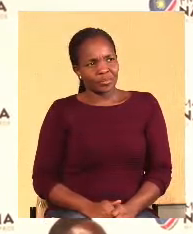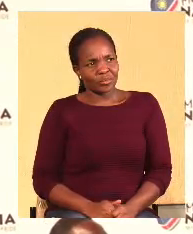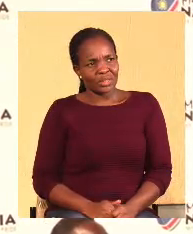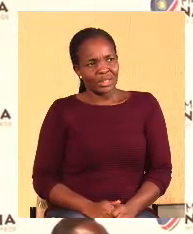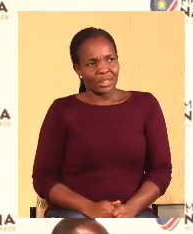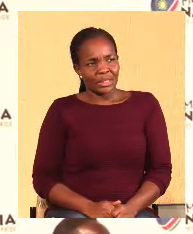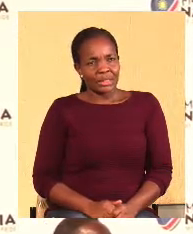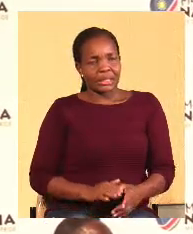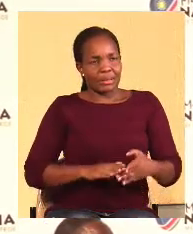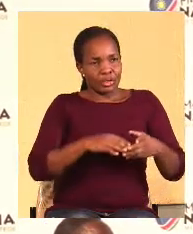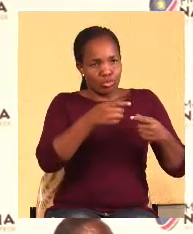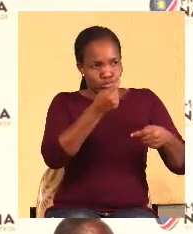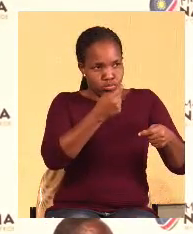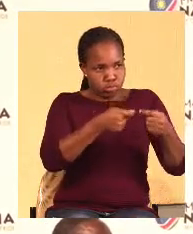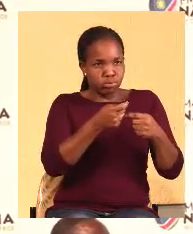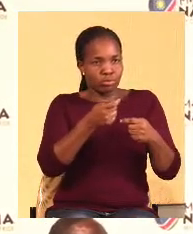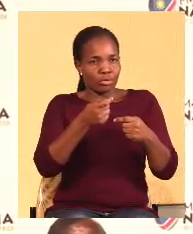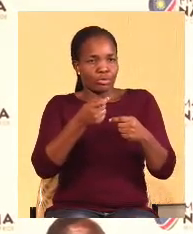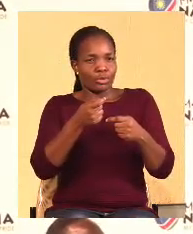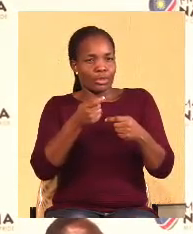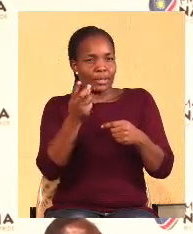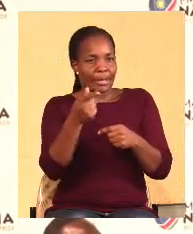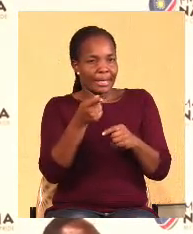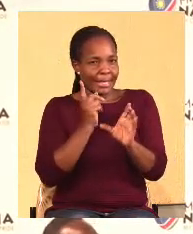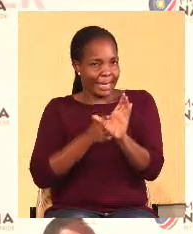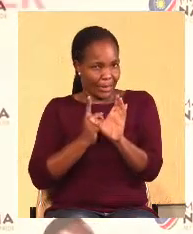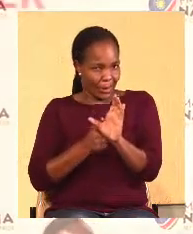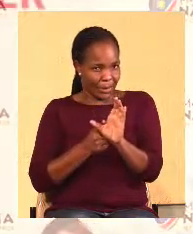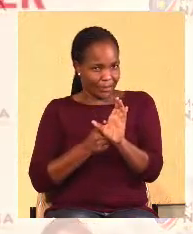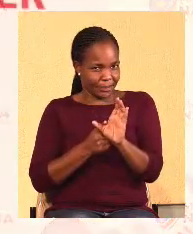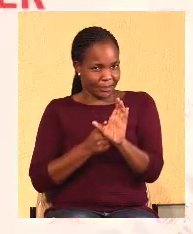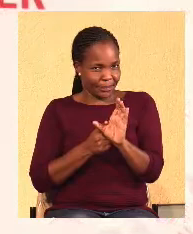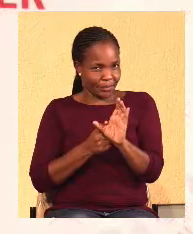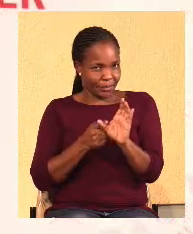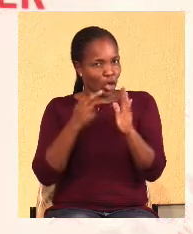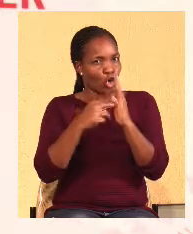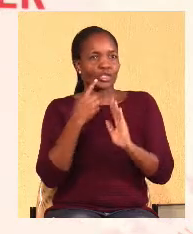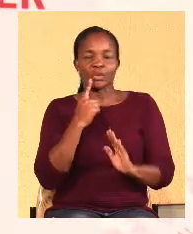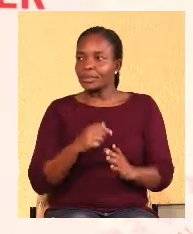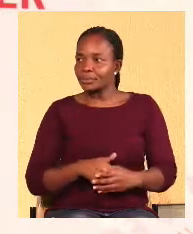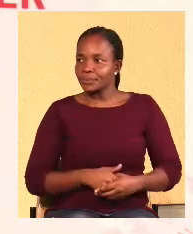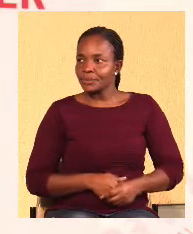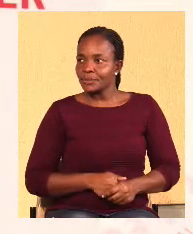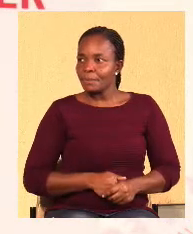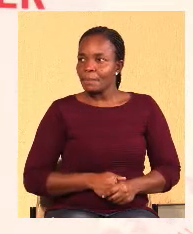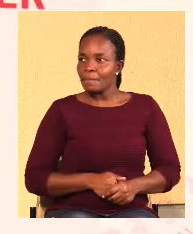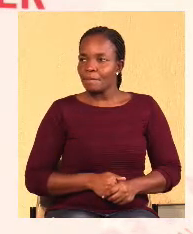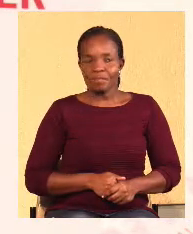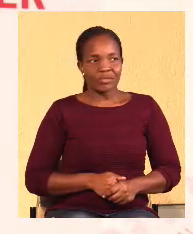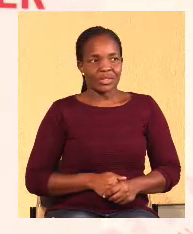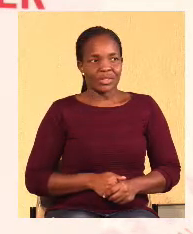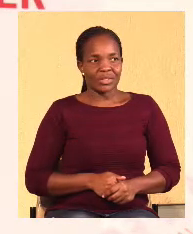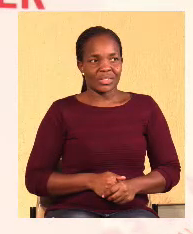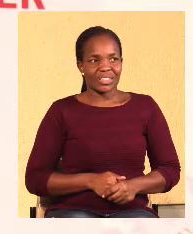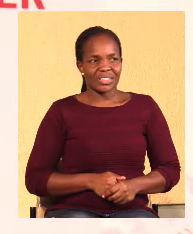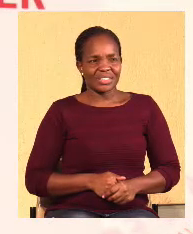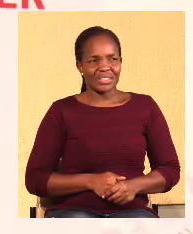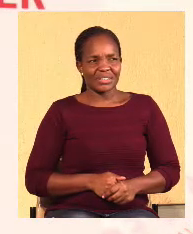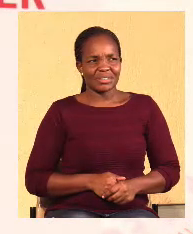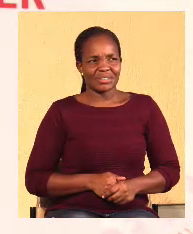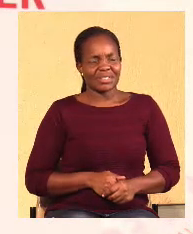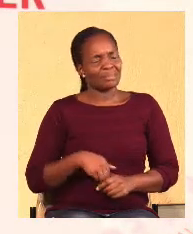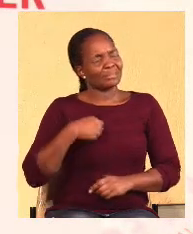purchasing of liquor, however defined, there's obviously there's a penalty to be imposed. But I was